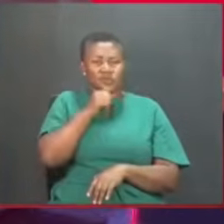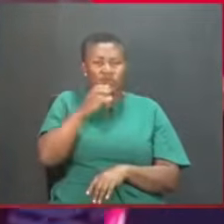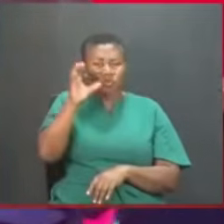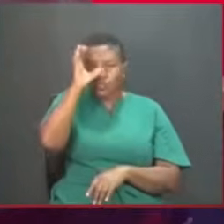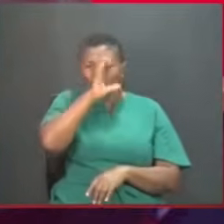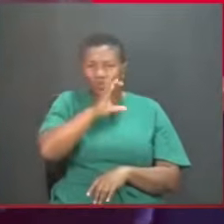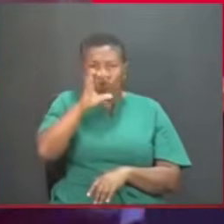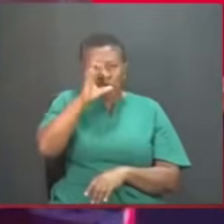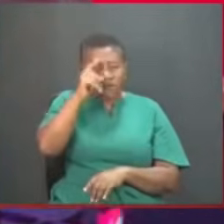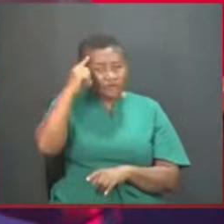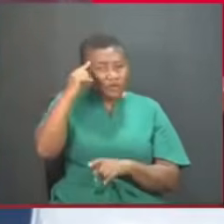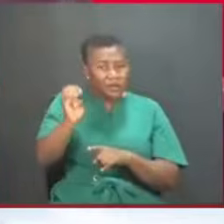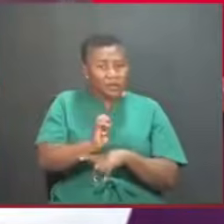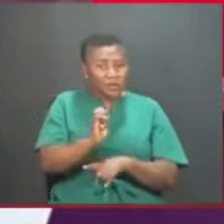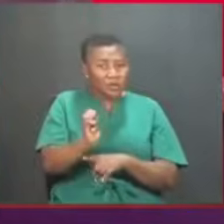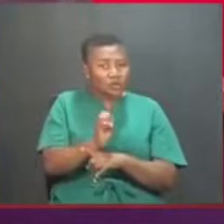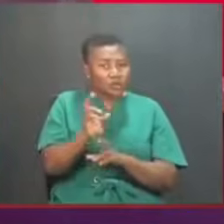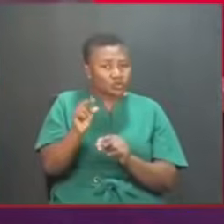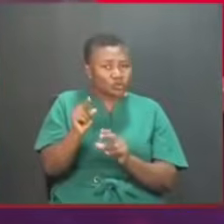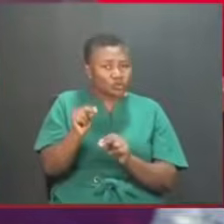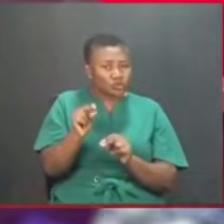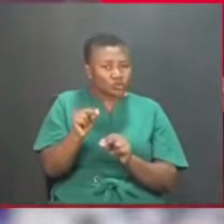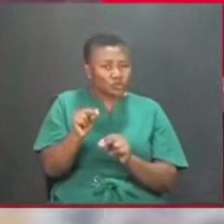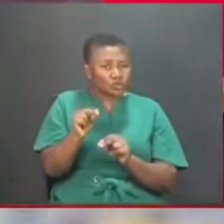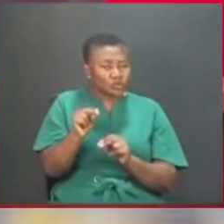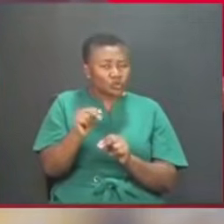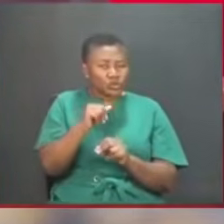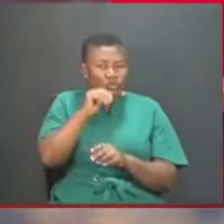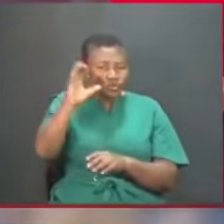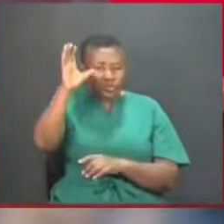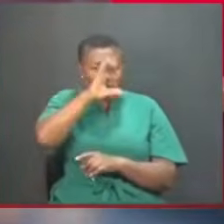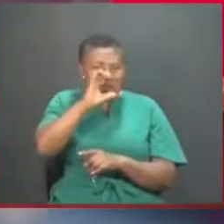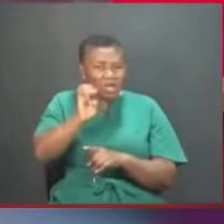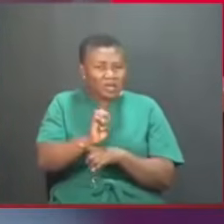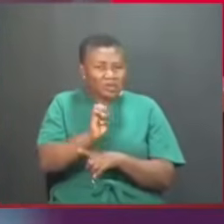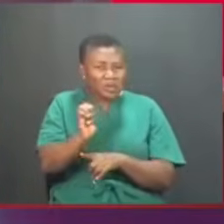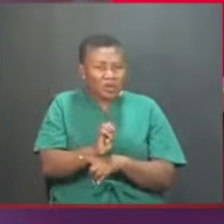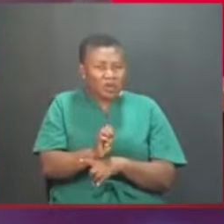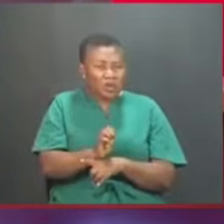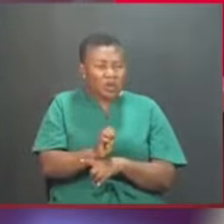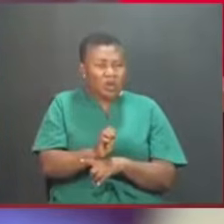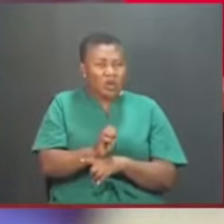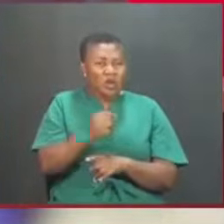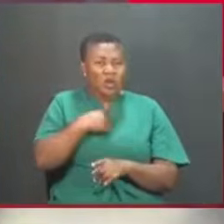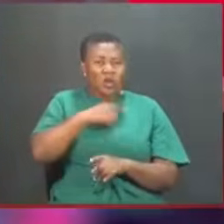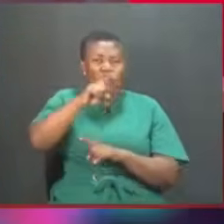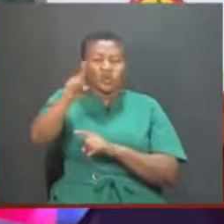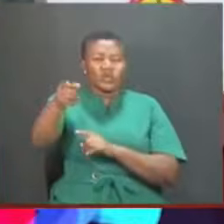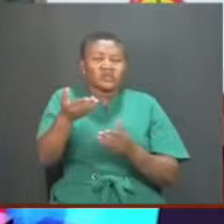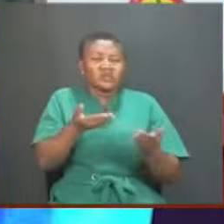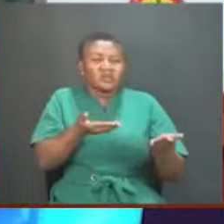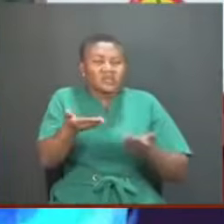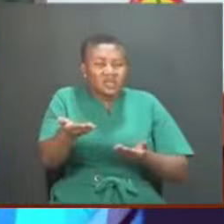employment. It was not looking for employment. We're going to serve